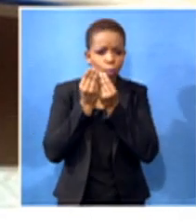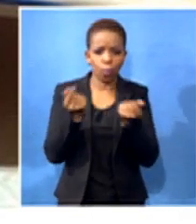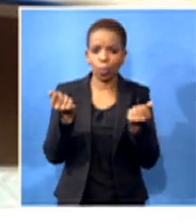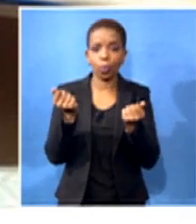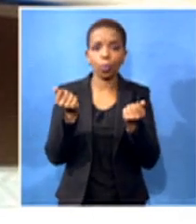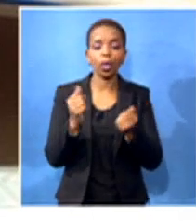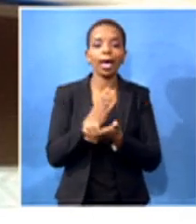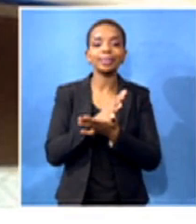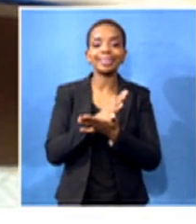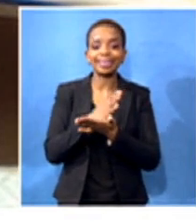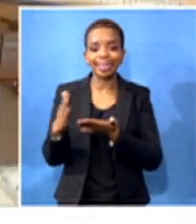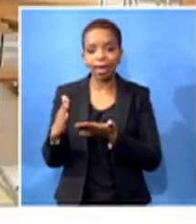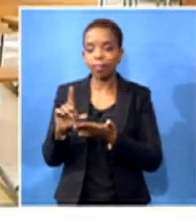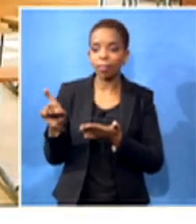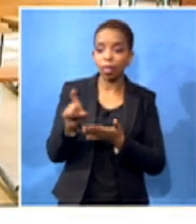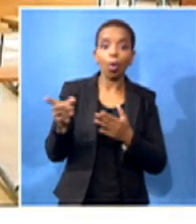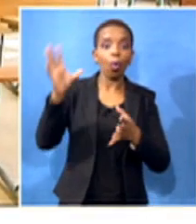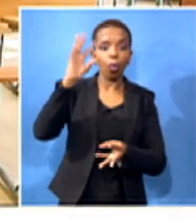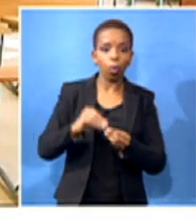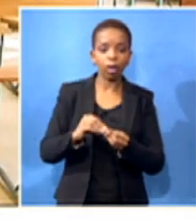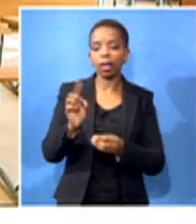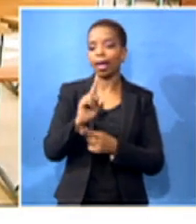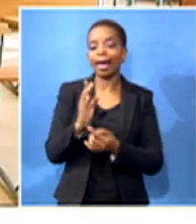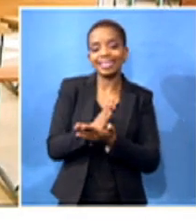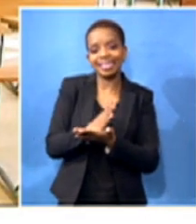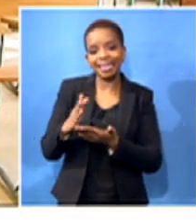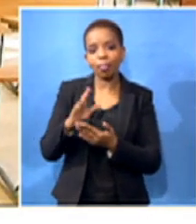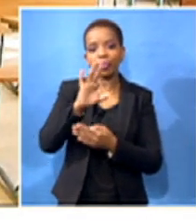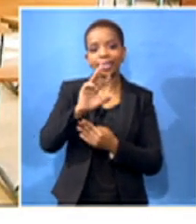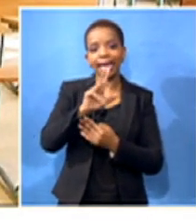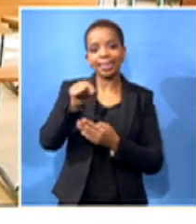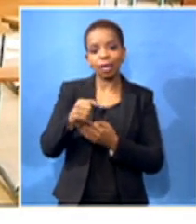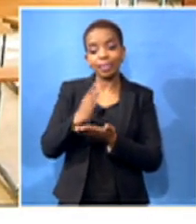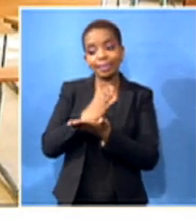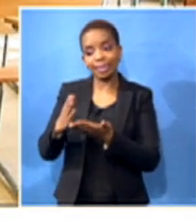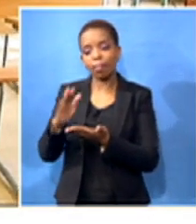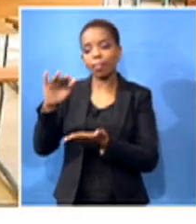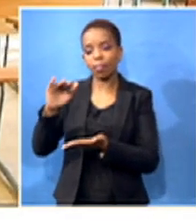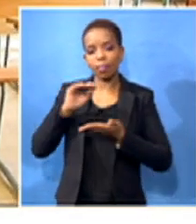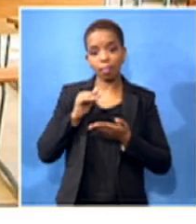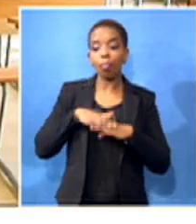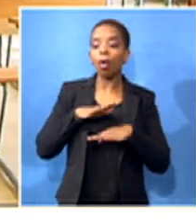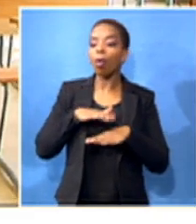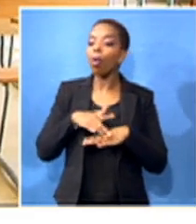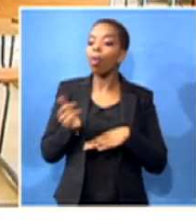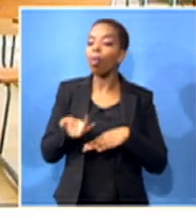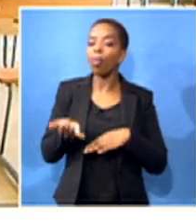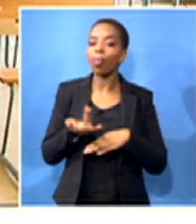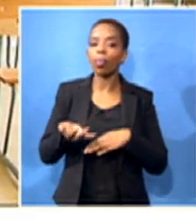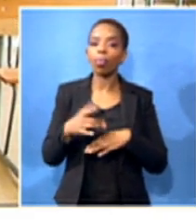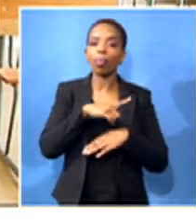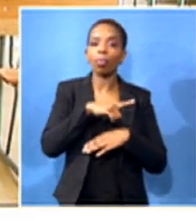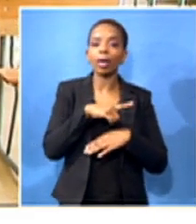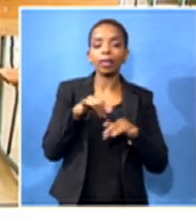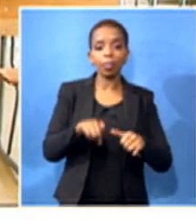if not all, have since resurfaced, because they sent us a letter to say they want to apologize